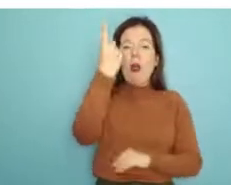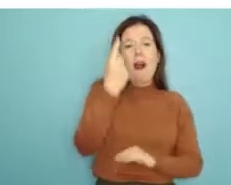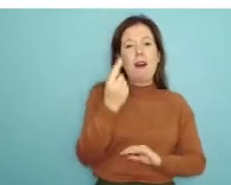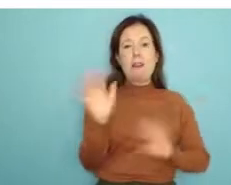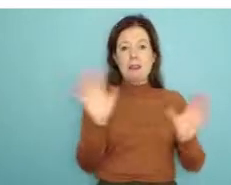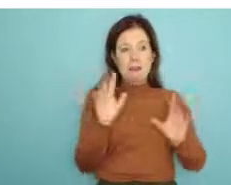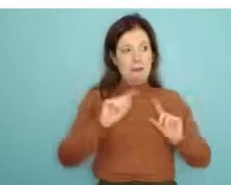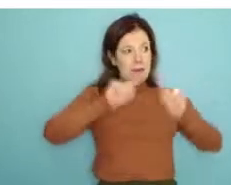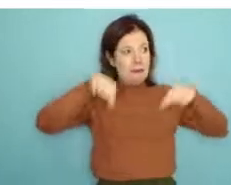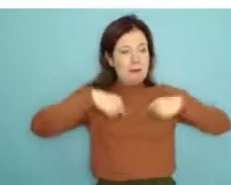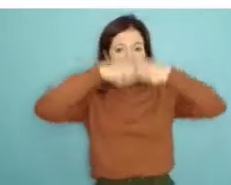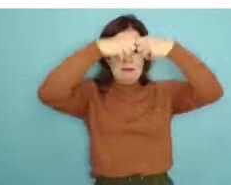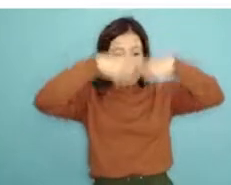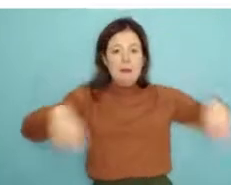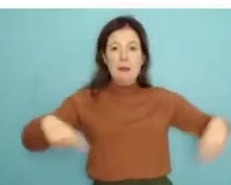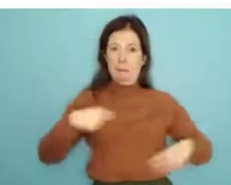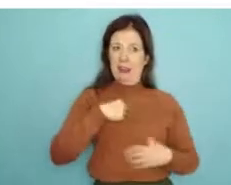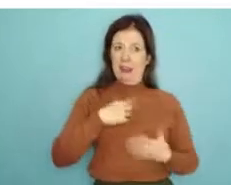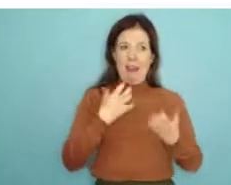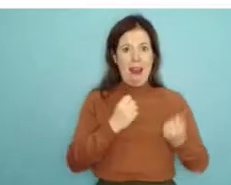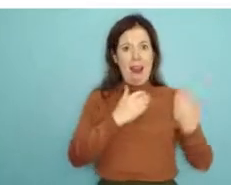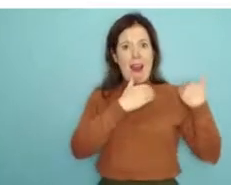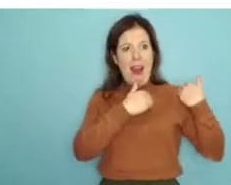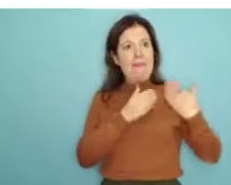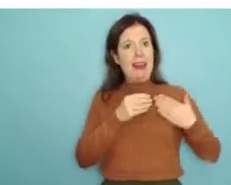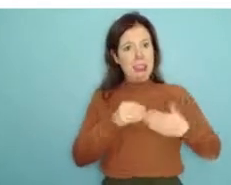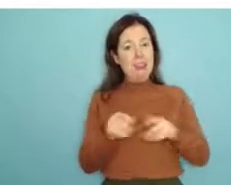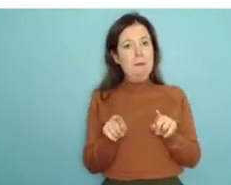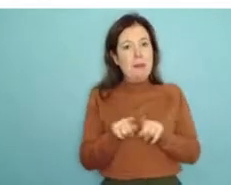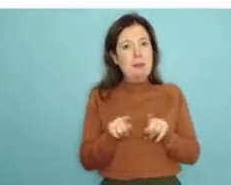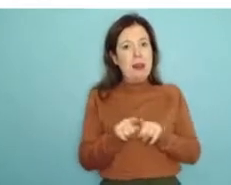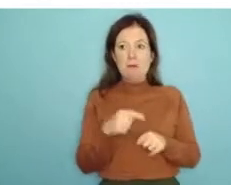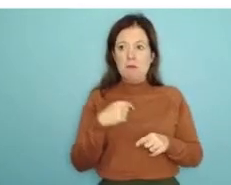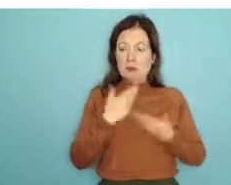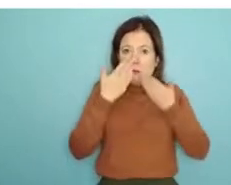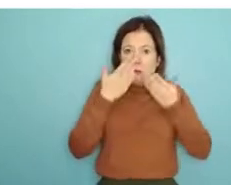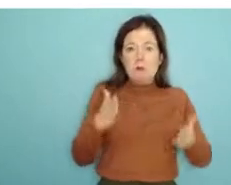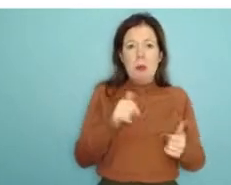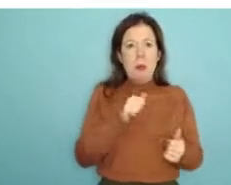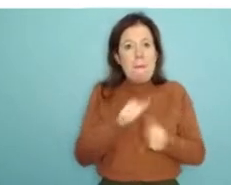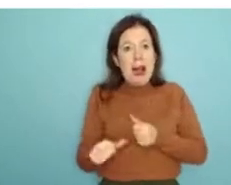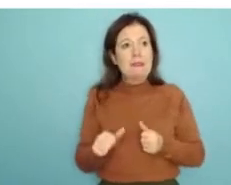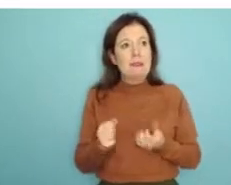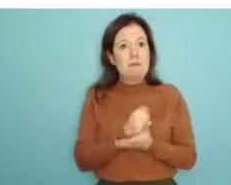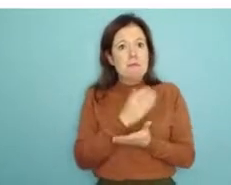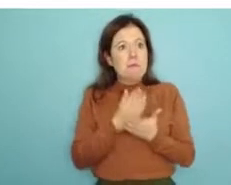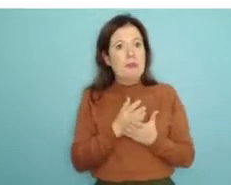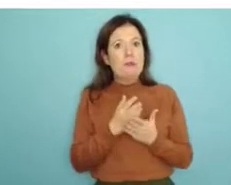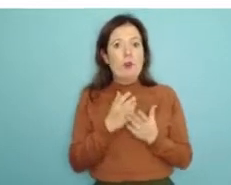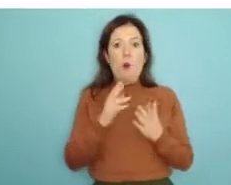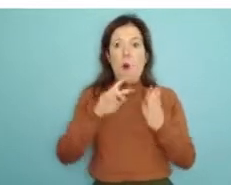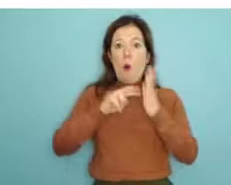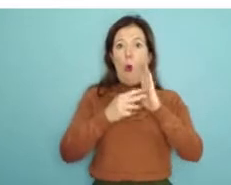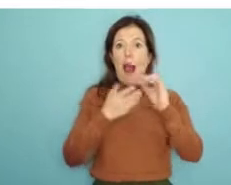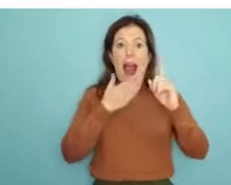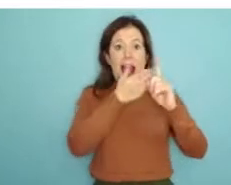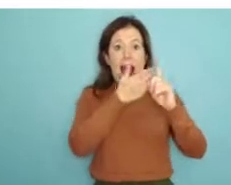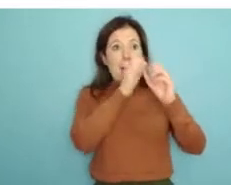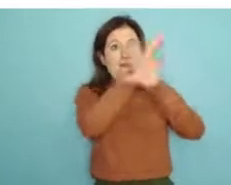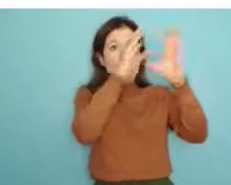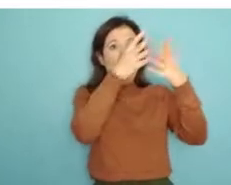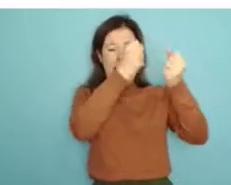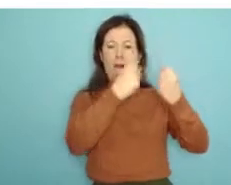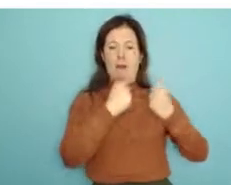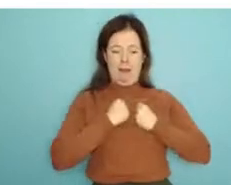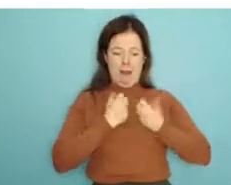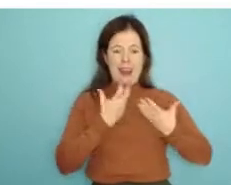do my best, and ultimately to do my little part to deliver on the organisational aims and the vision.